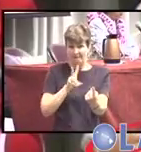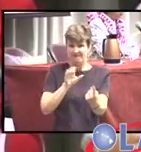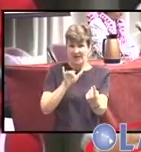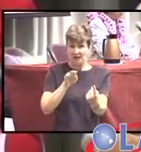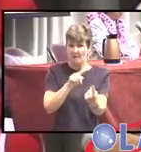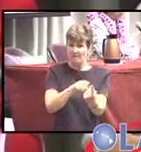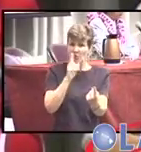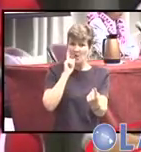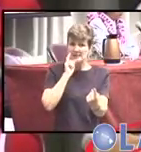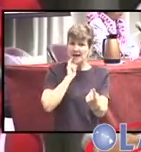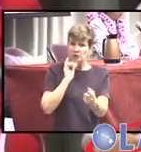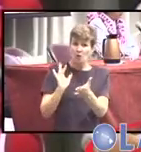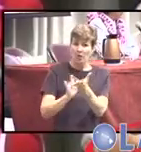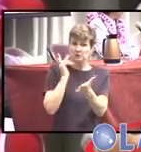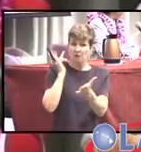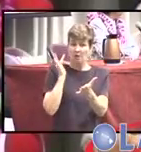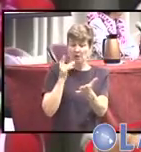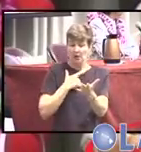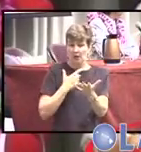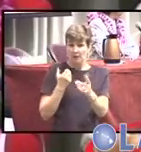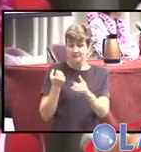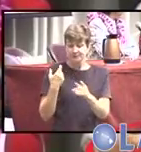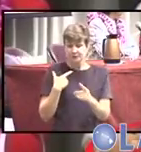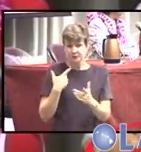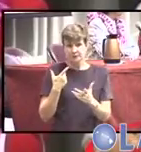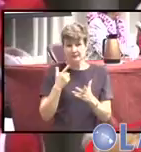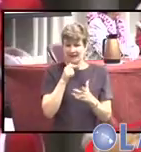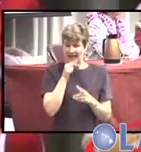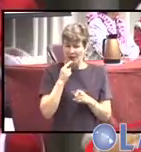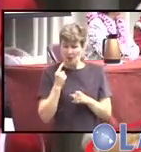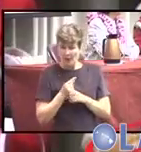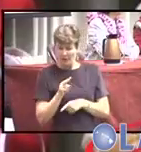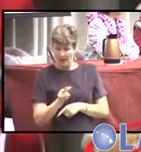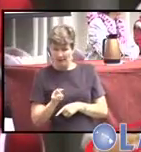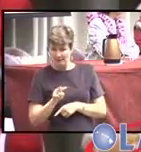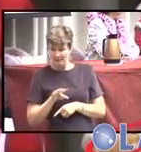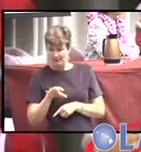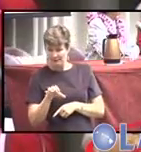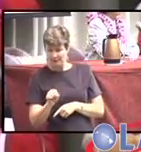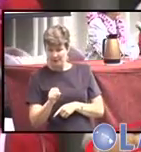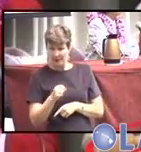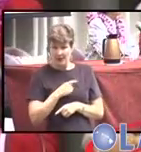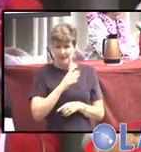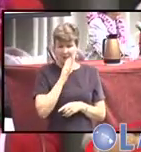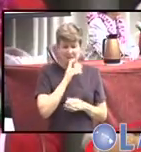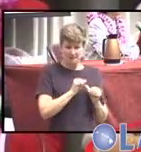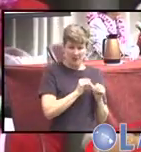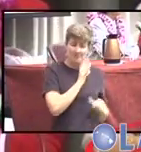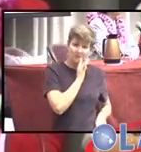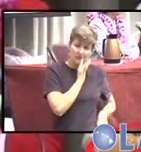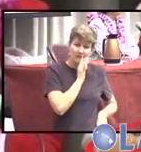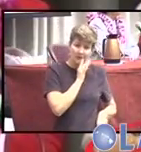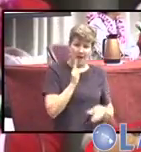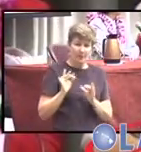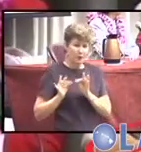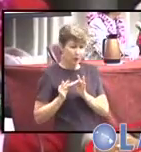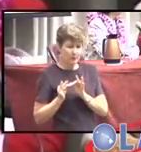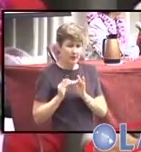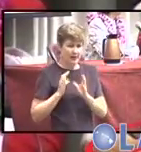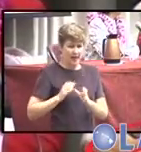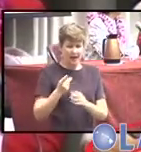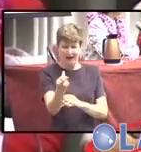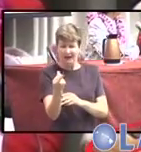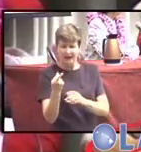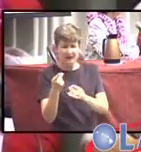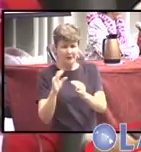of sexual assault. And sometimes it's not quite right because you're there speaking for about, the interpreter and the client